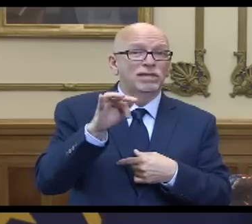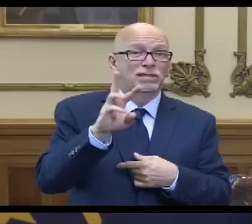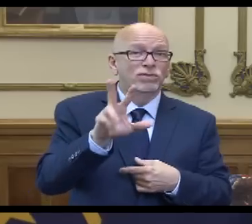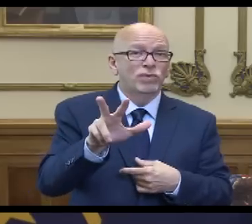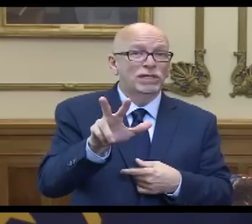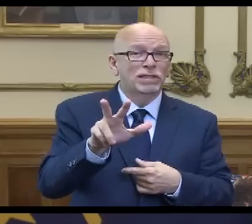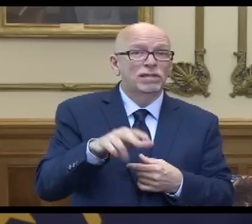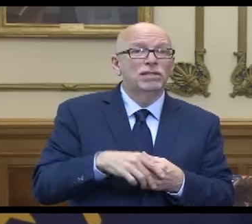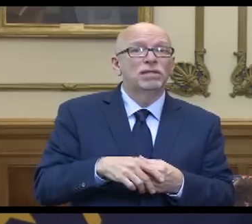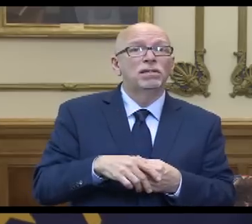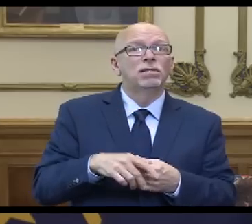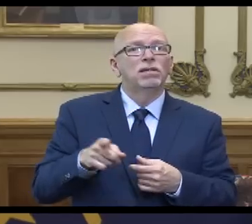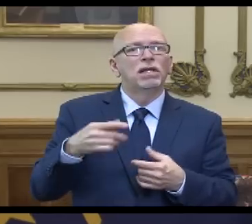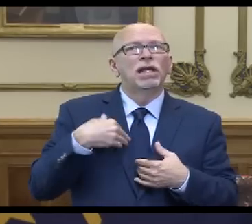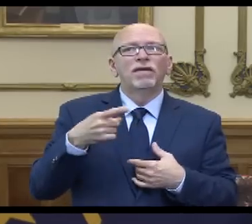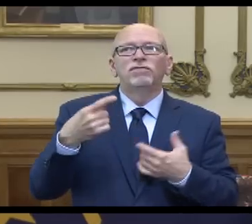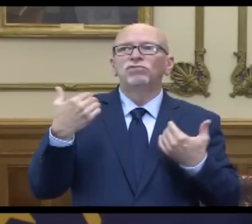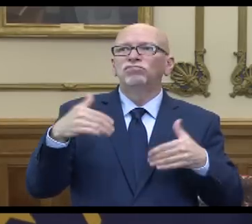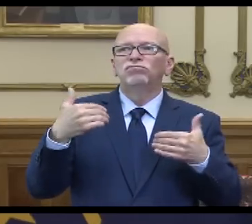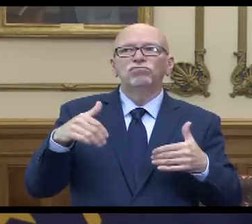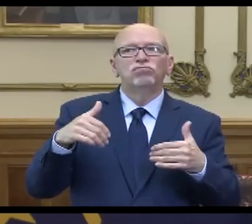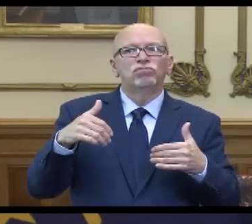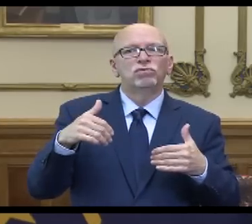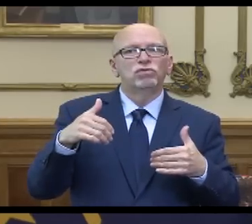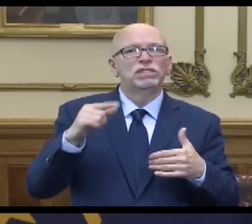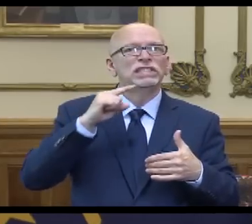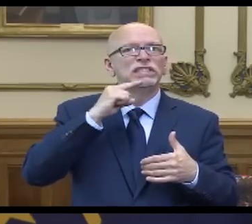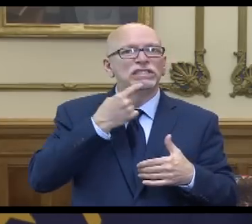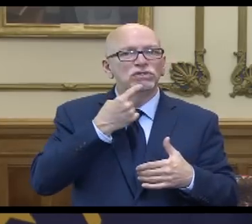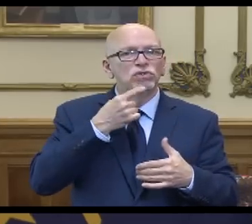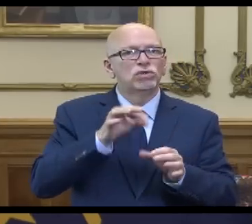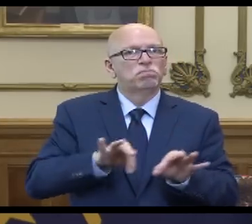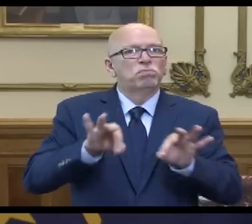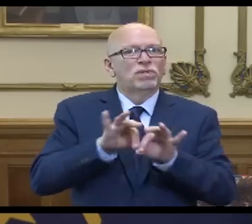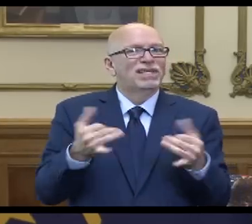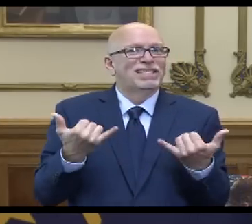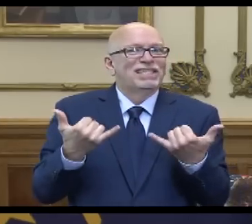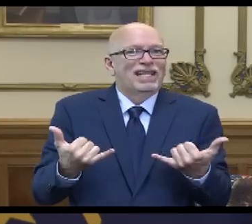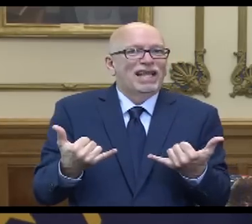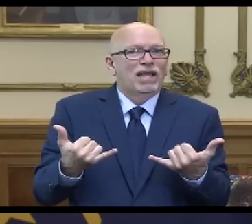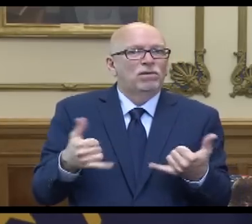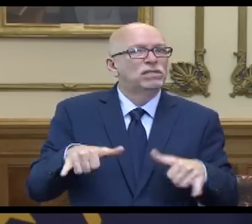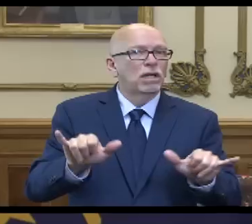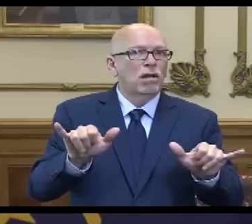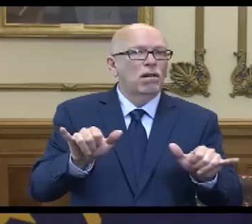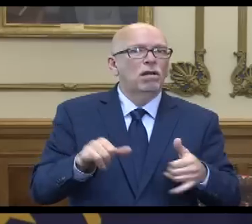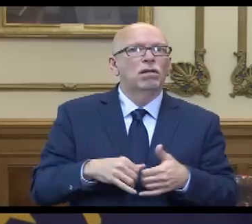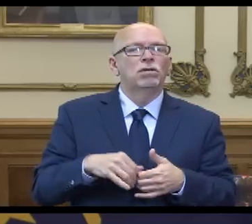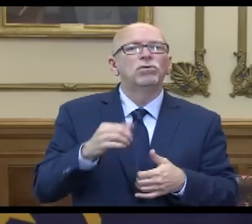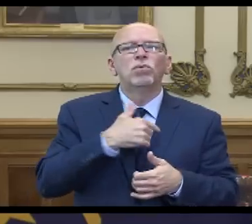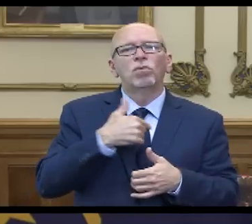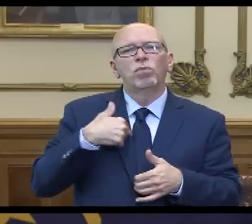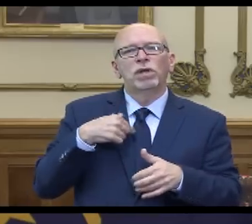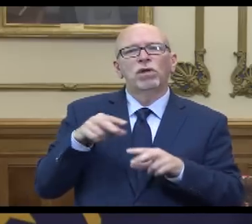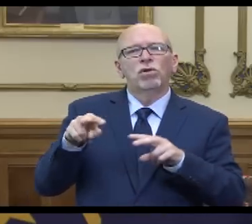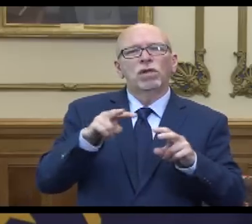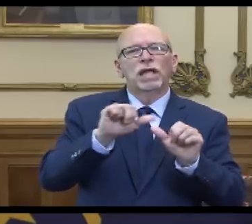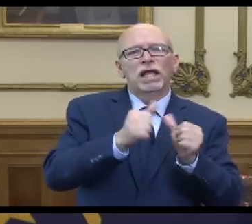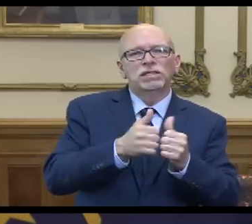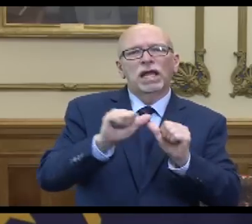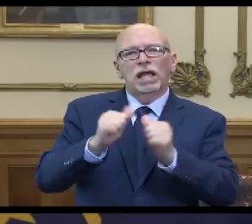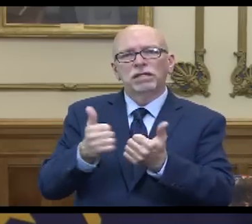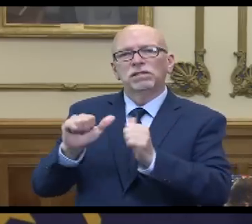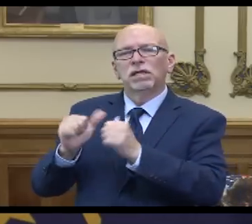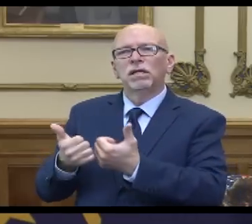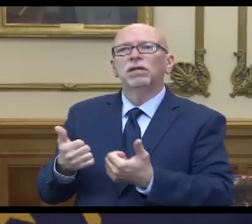1963. There is a fierce urgency of now still. And so we're looking agency by